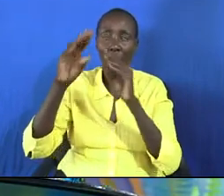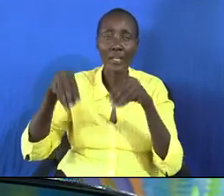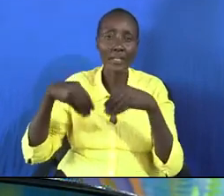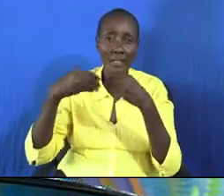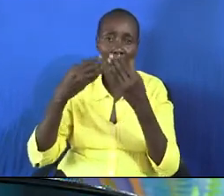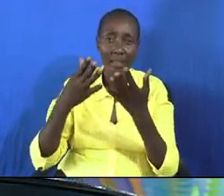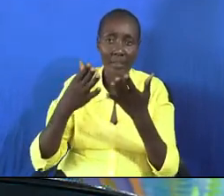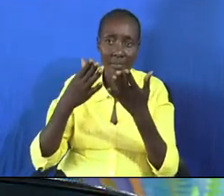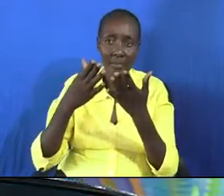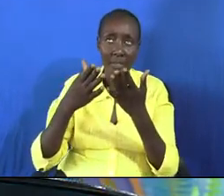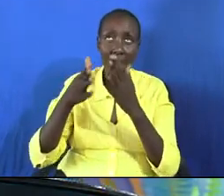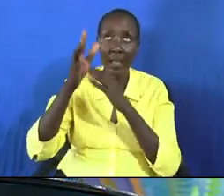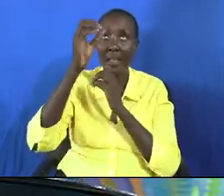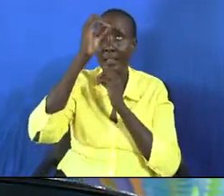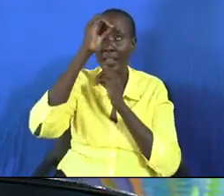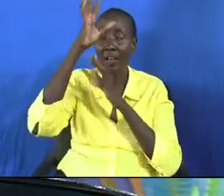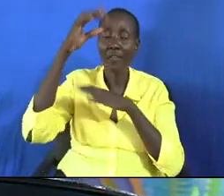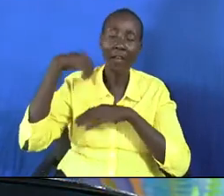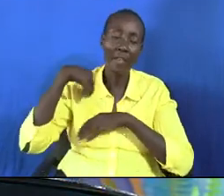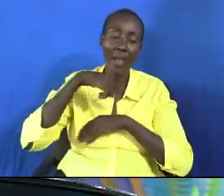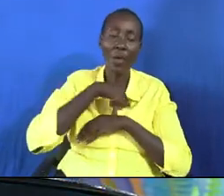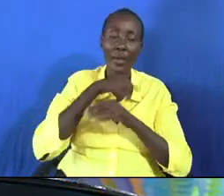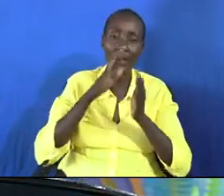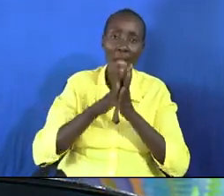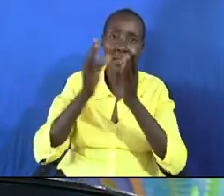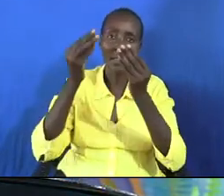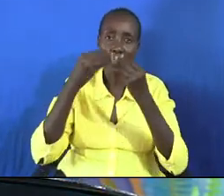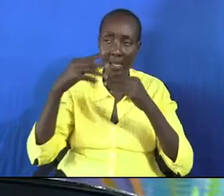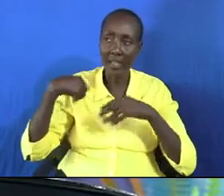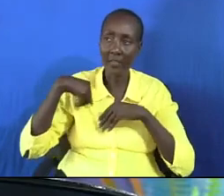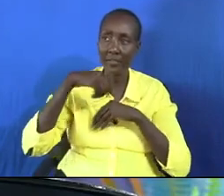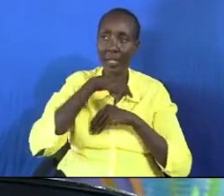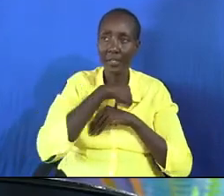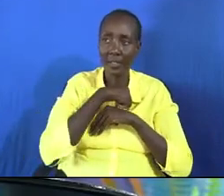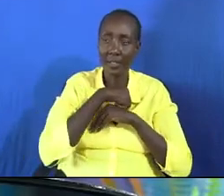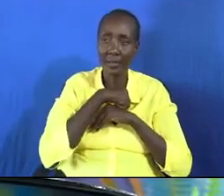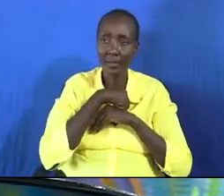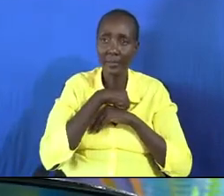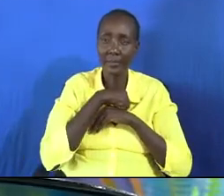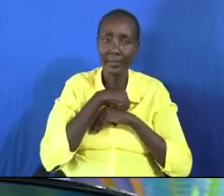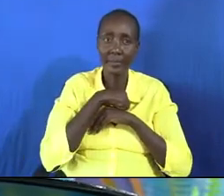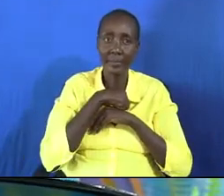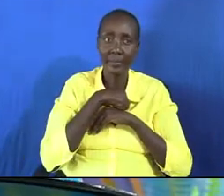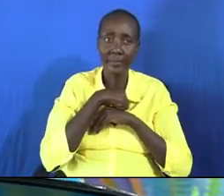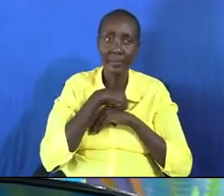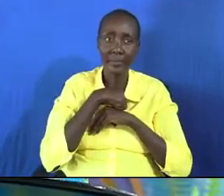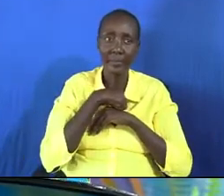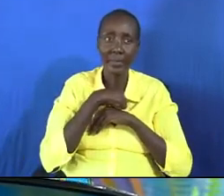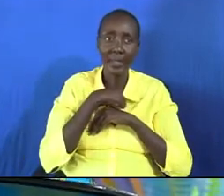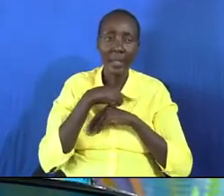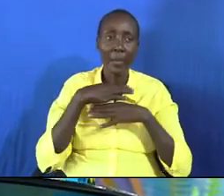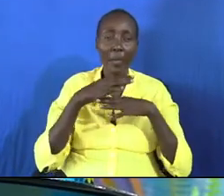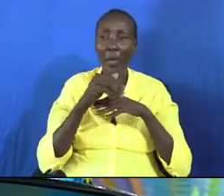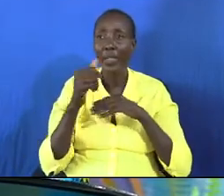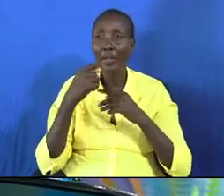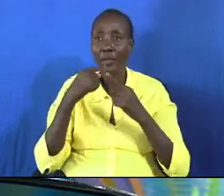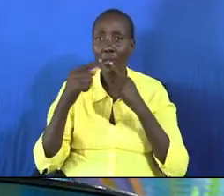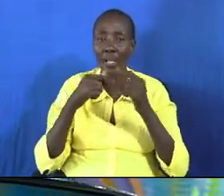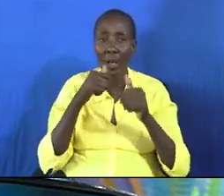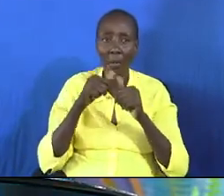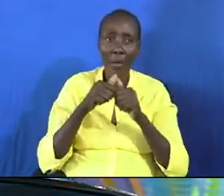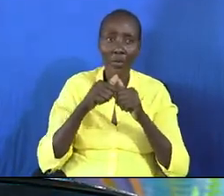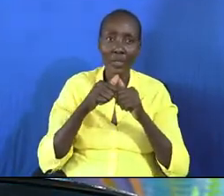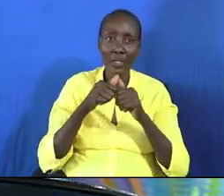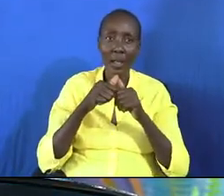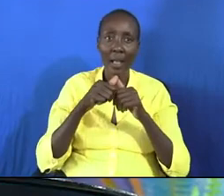good. He is our Father and he provides for us. Somebody refers to it as the sparrow principle.